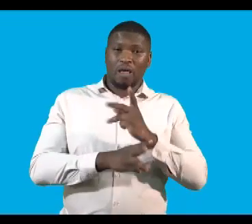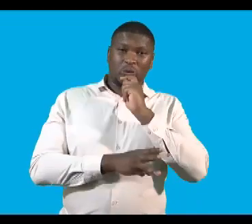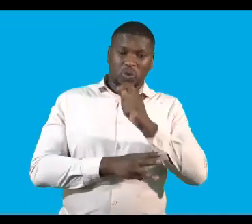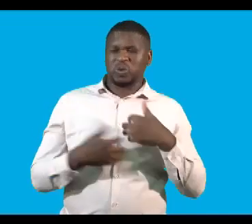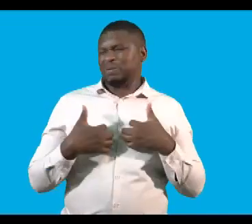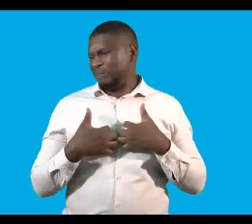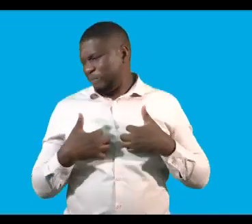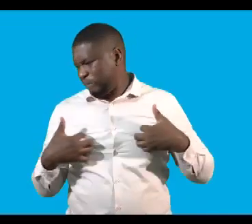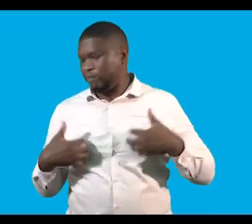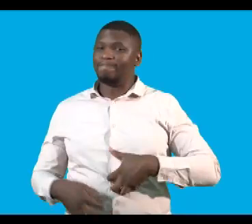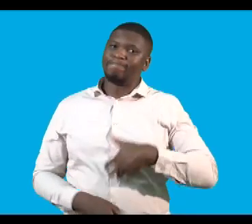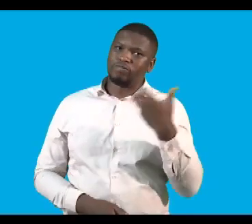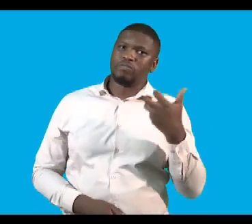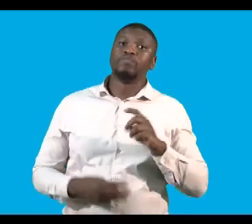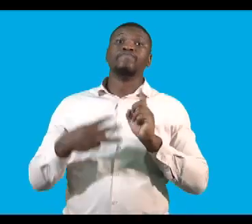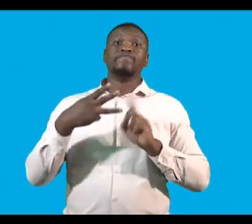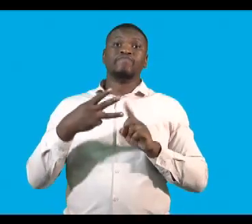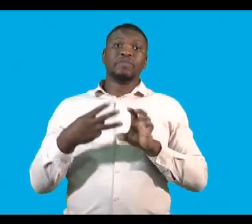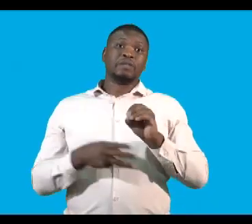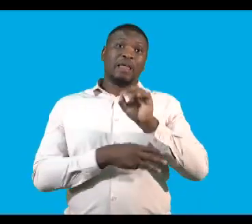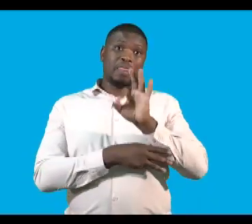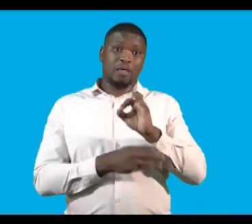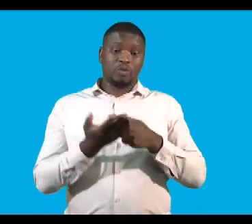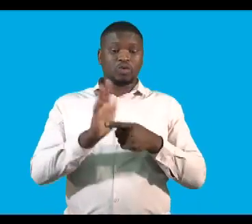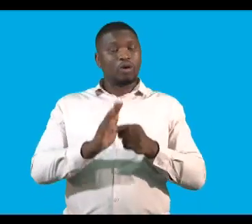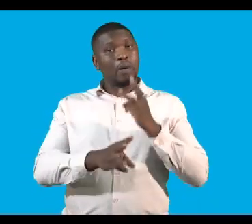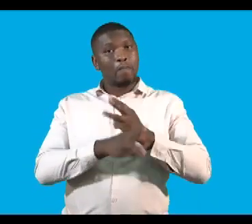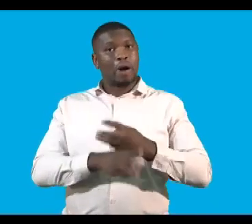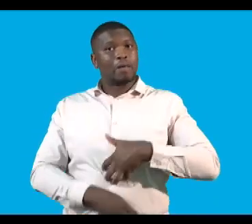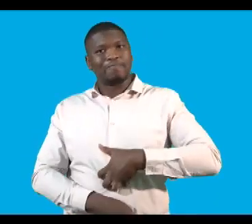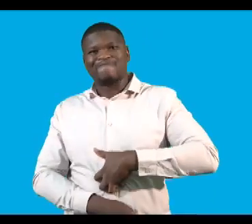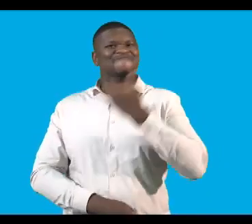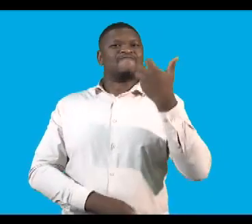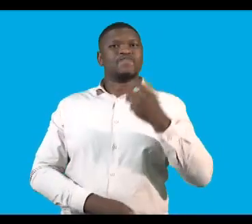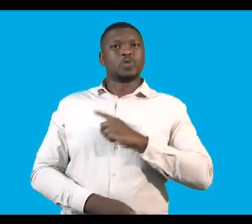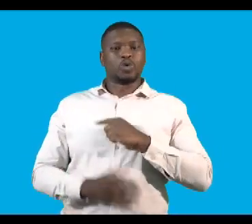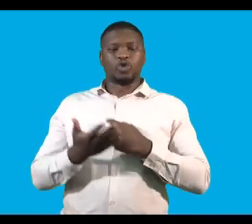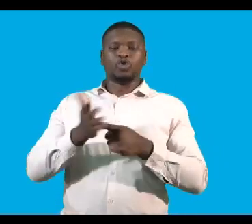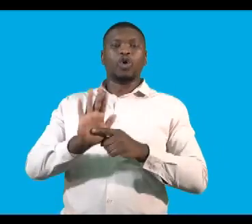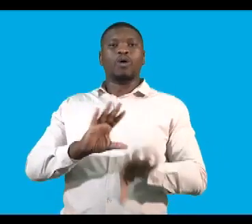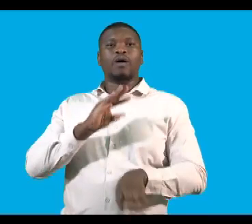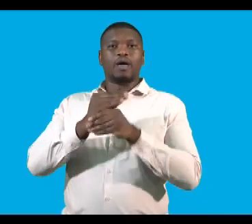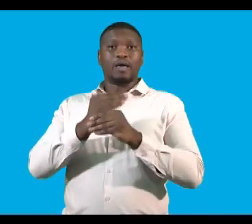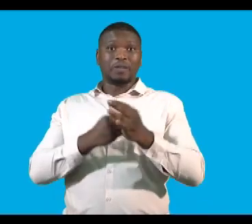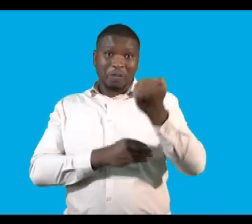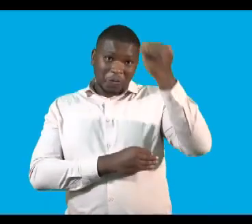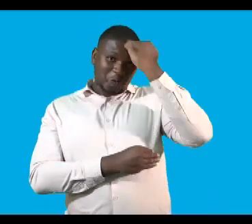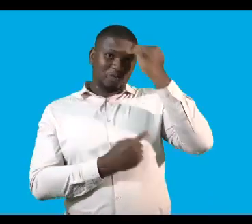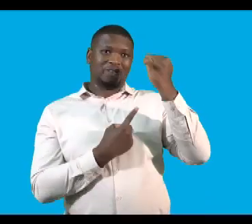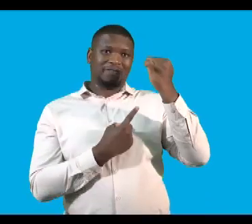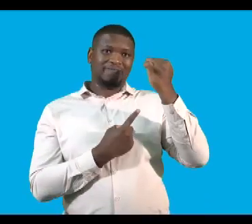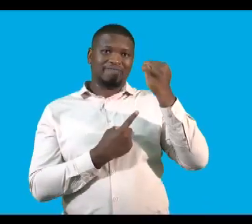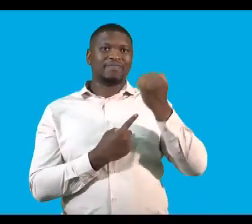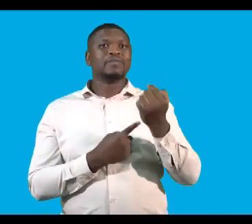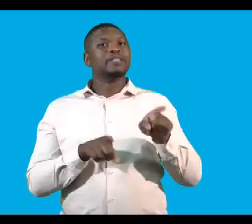frustration. And then in frame 3, her anger peaks when she adds, did I mention stupid, which of course is